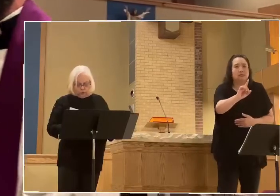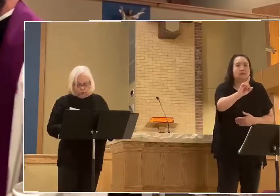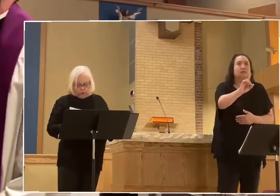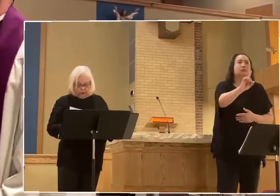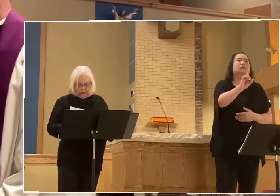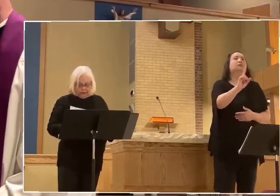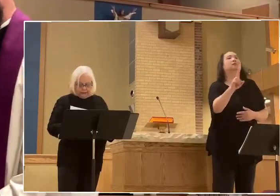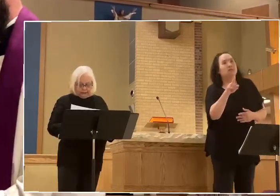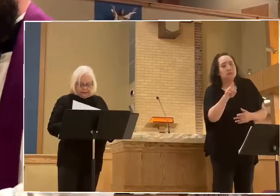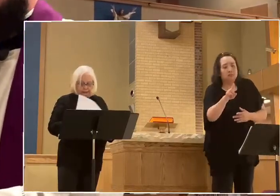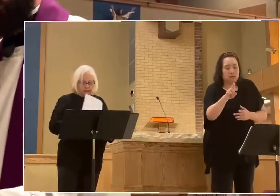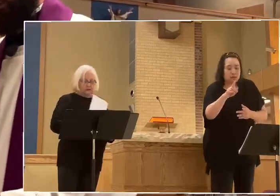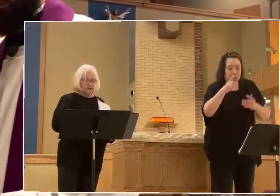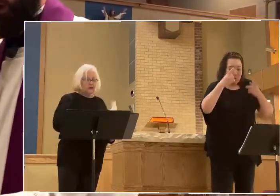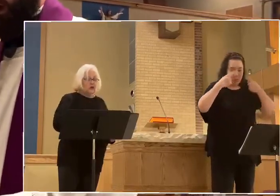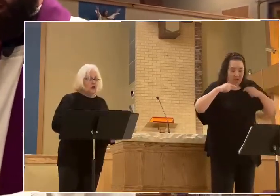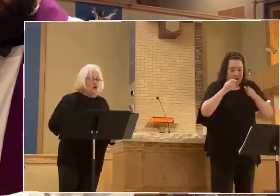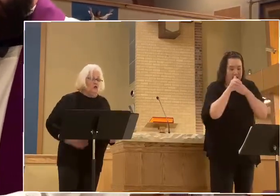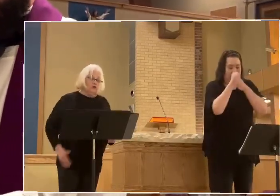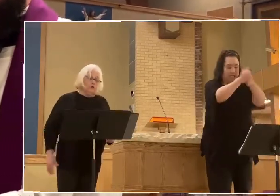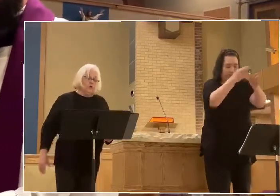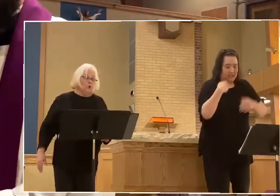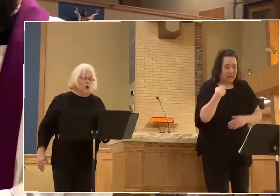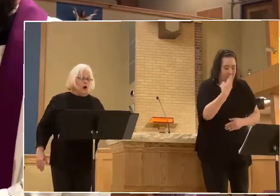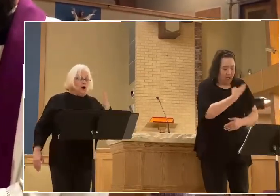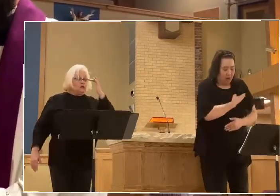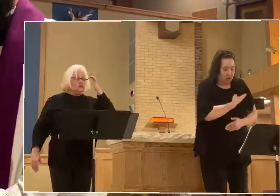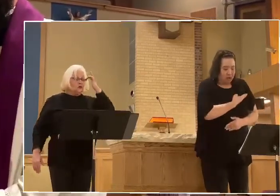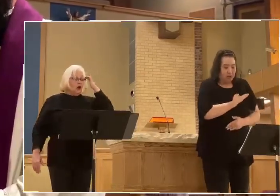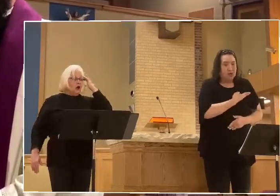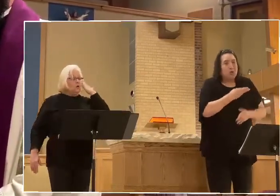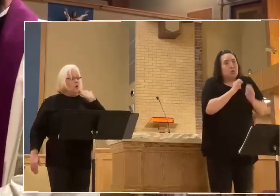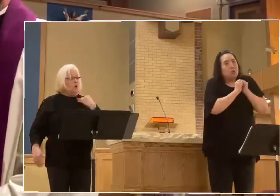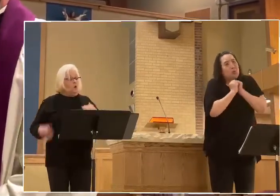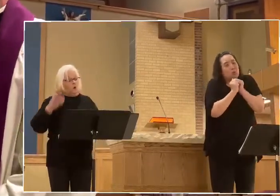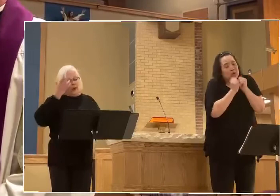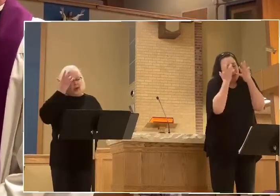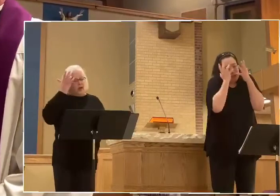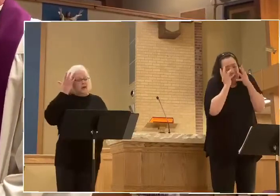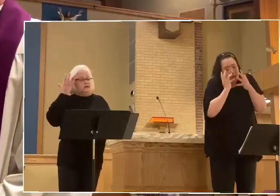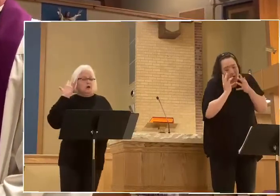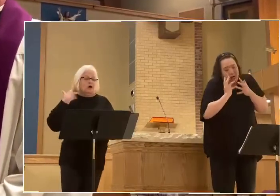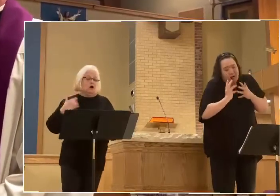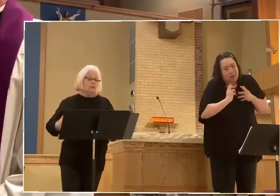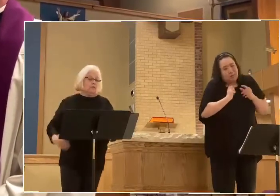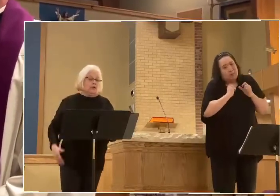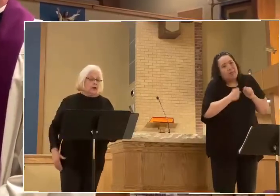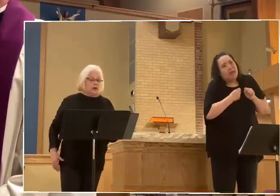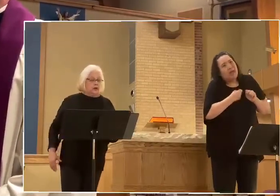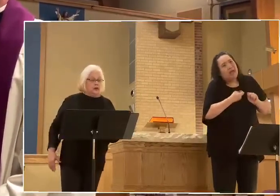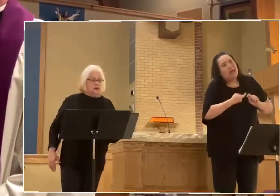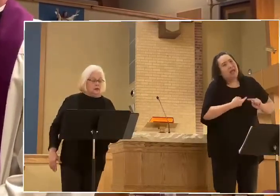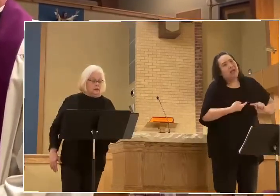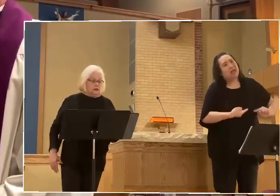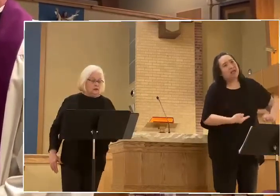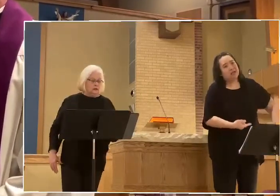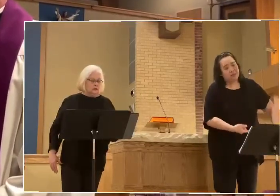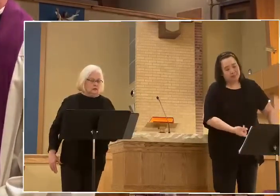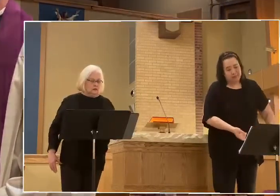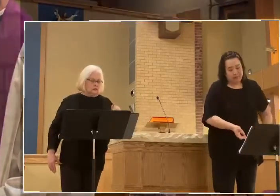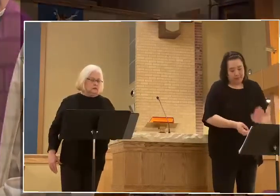to lead us through our sorrow and our